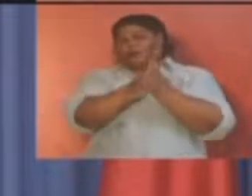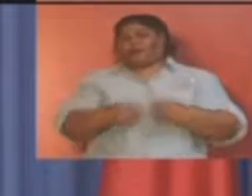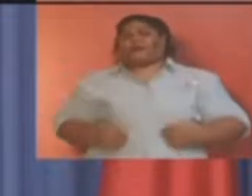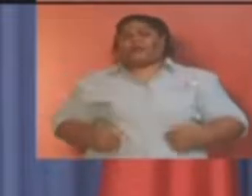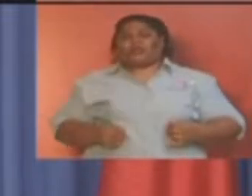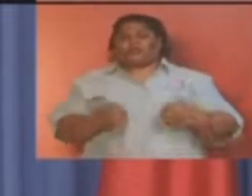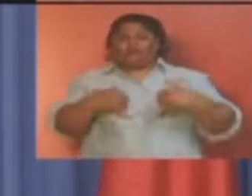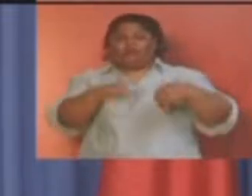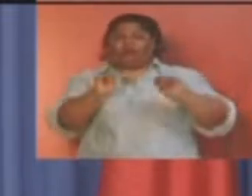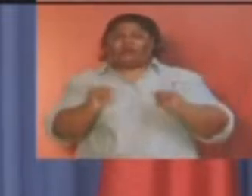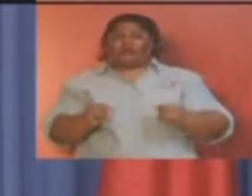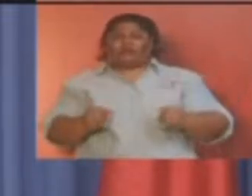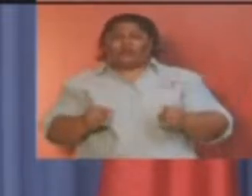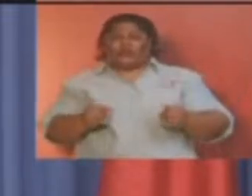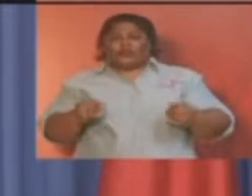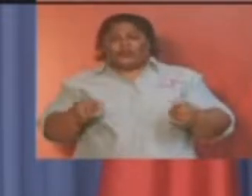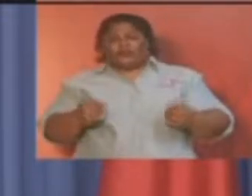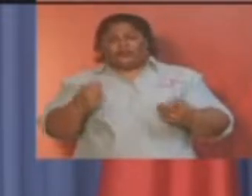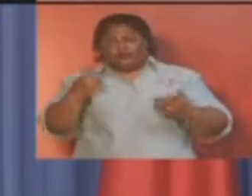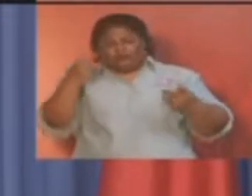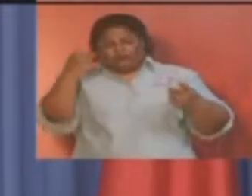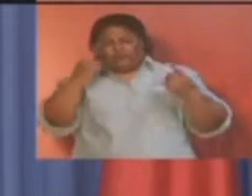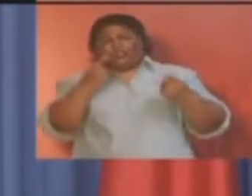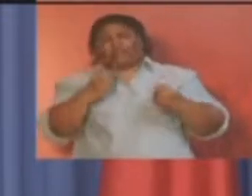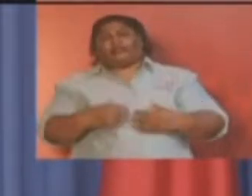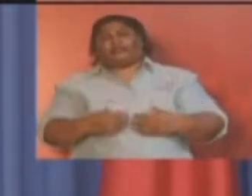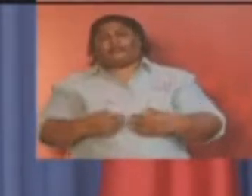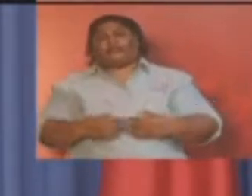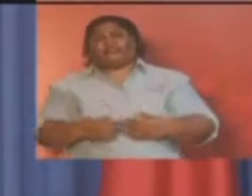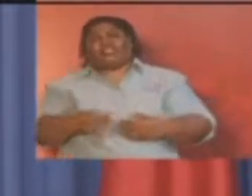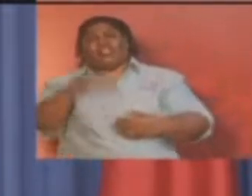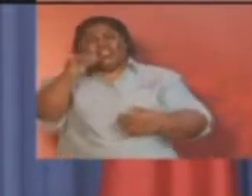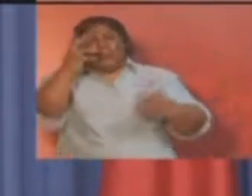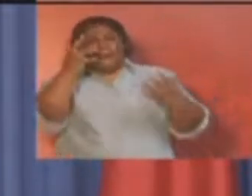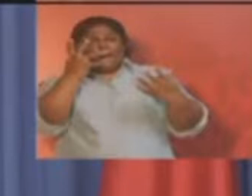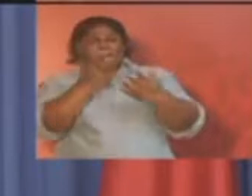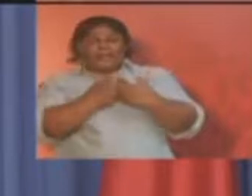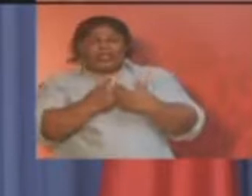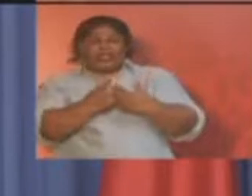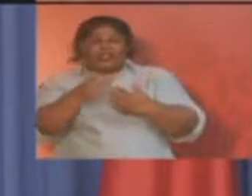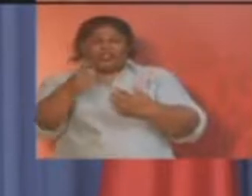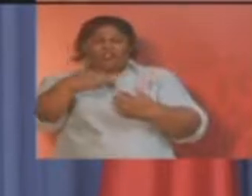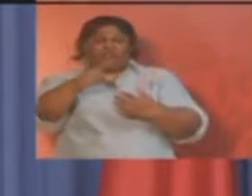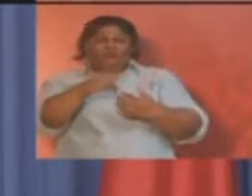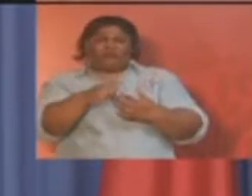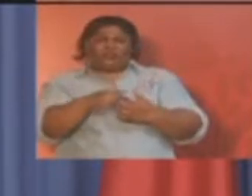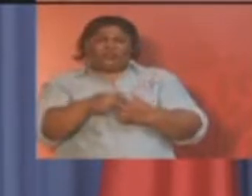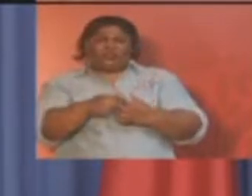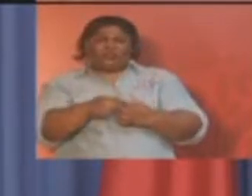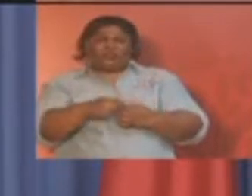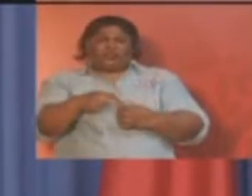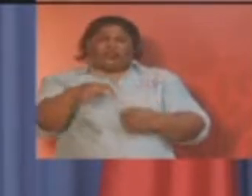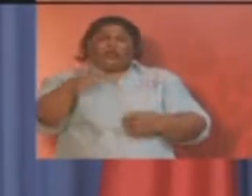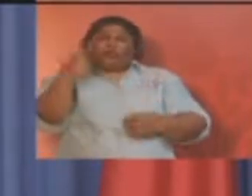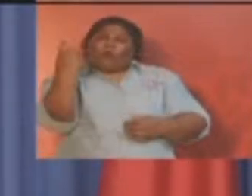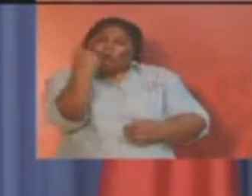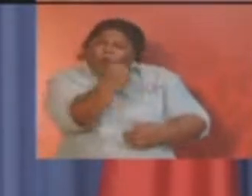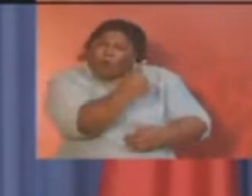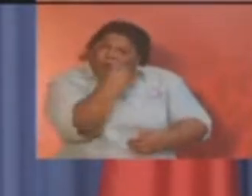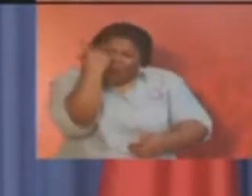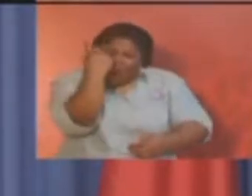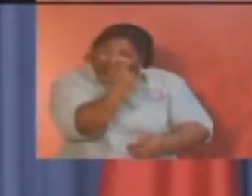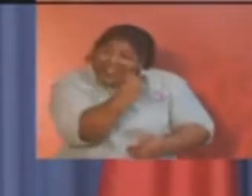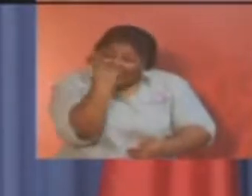then again, we emphasize here that this only applies to persons who are essential to the exempted essential